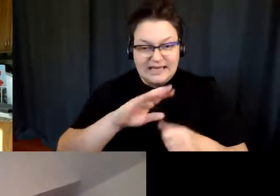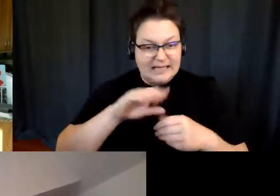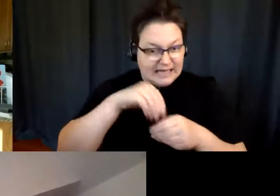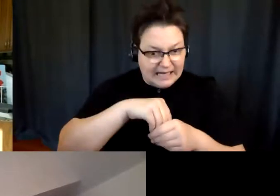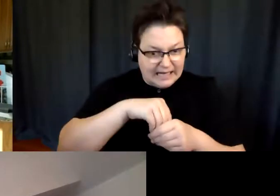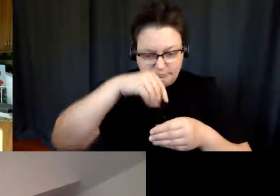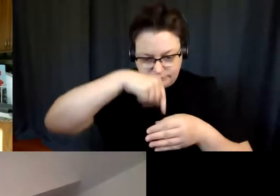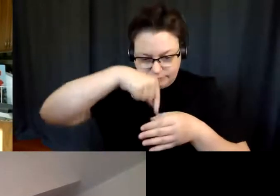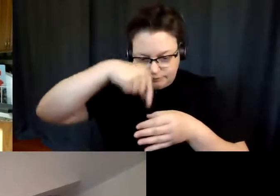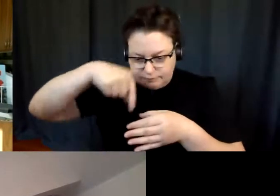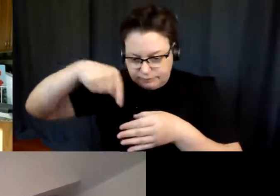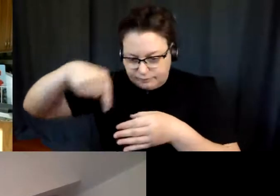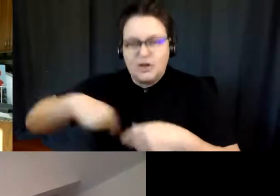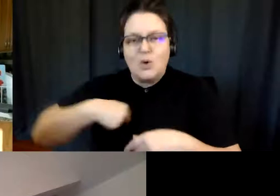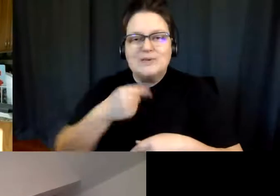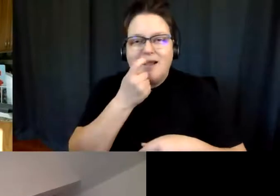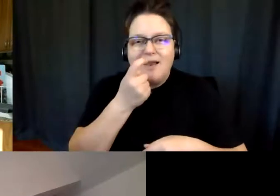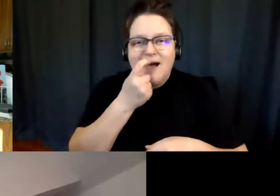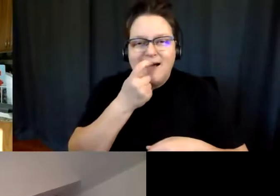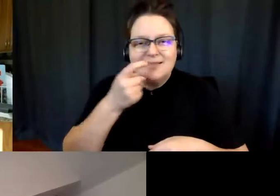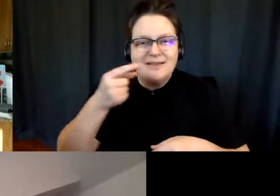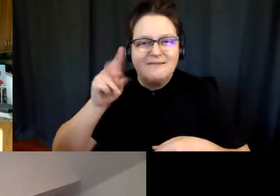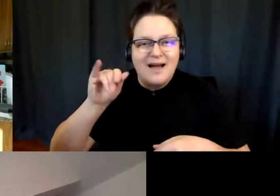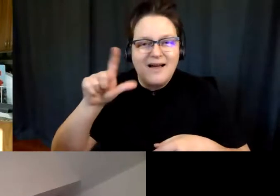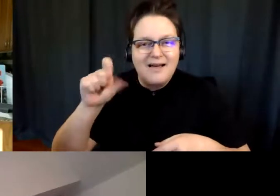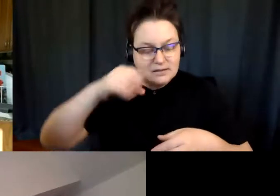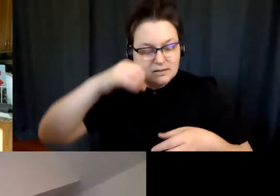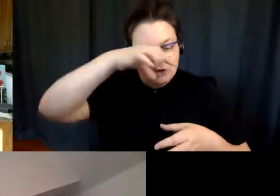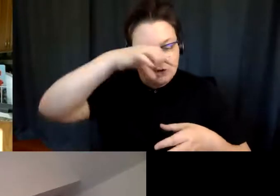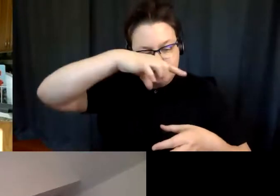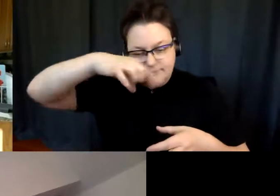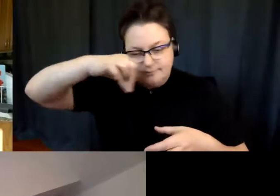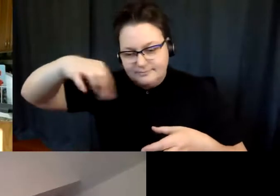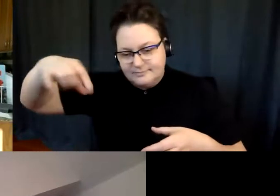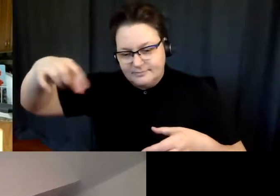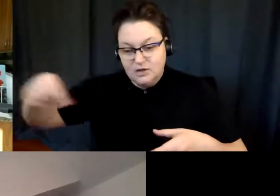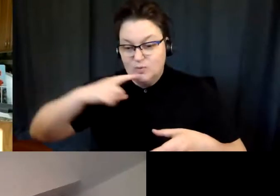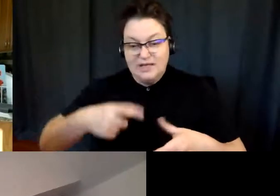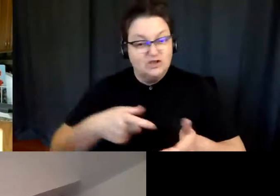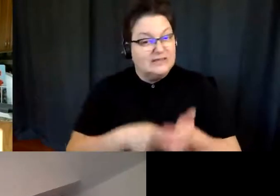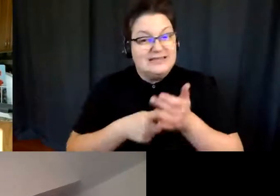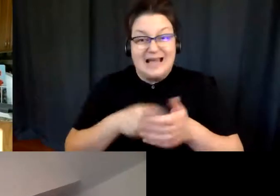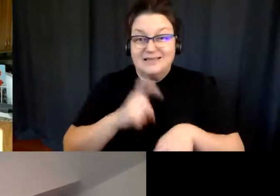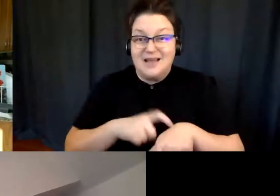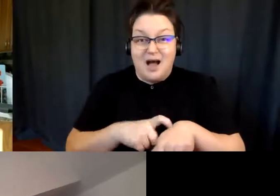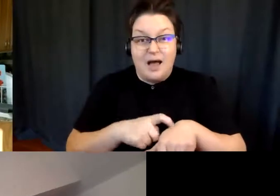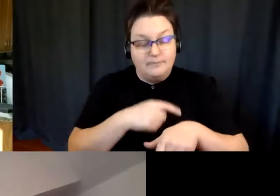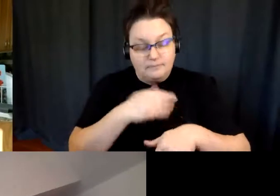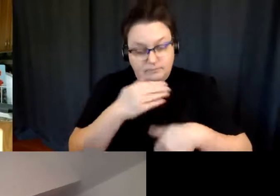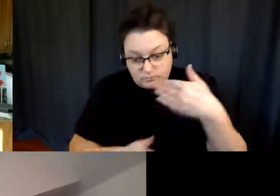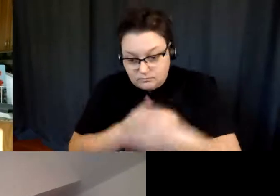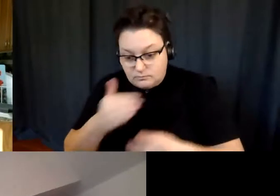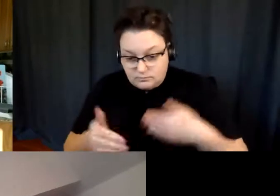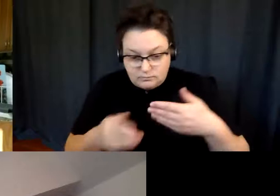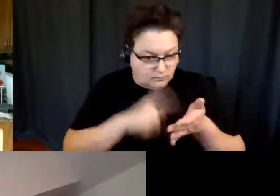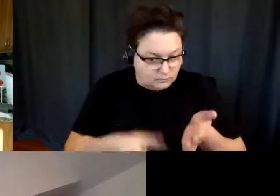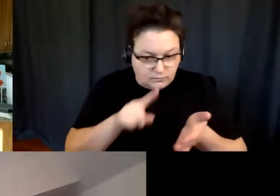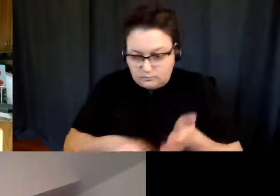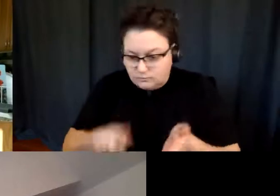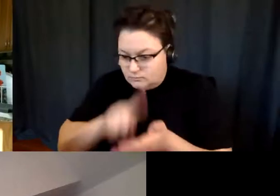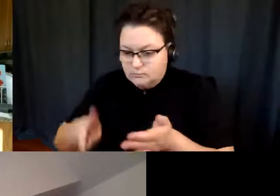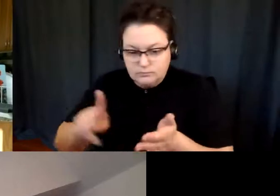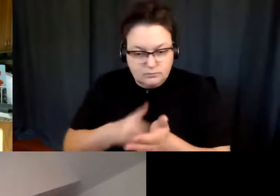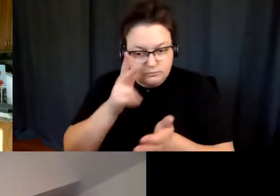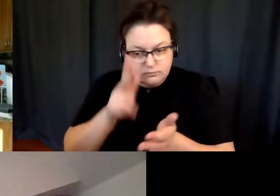vials just takes the time that it takes. And it goes through lots of quality steps where they're